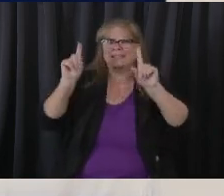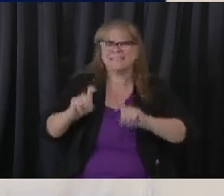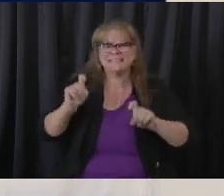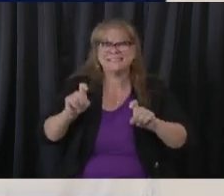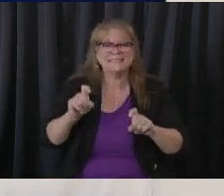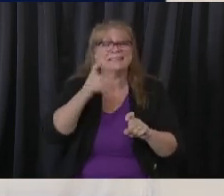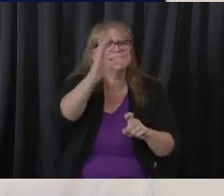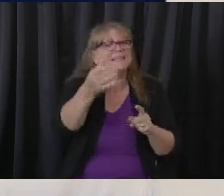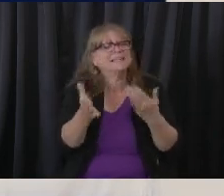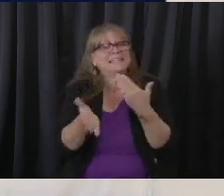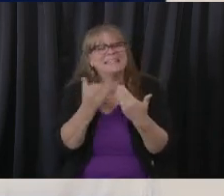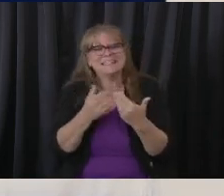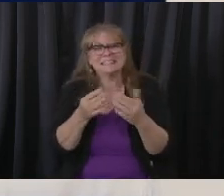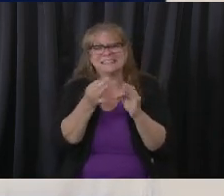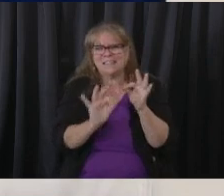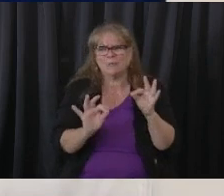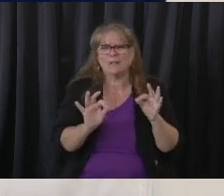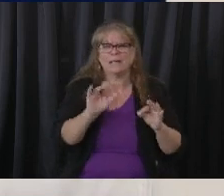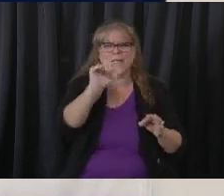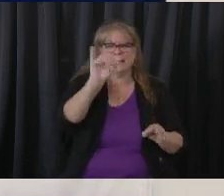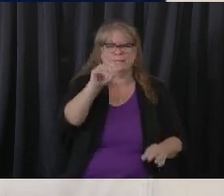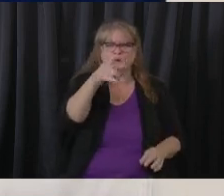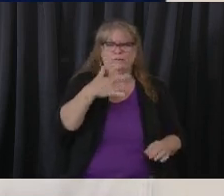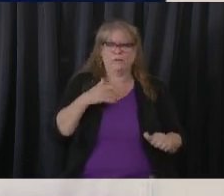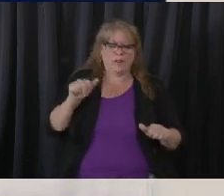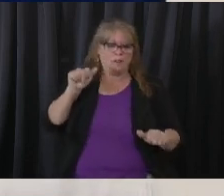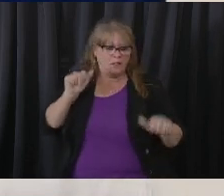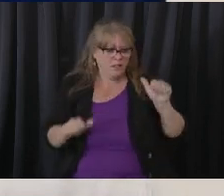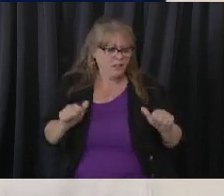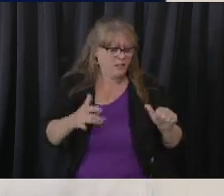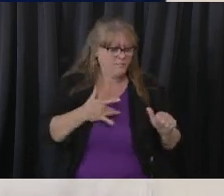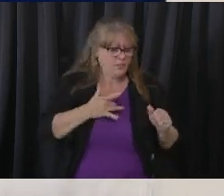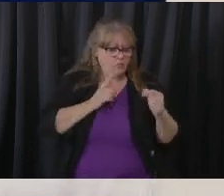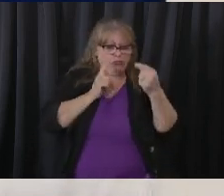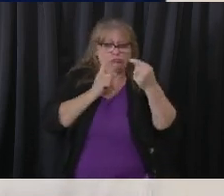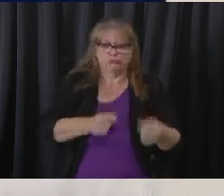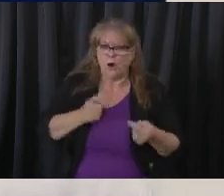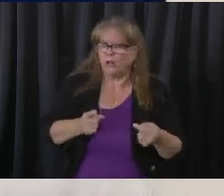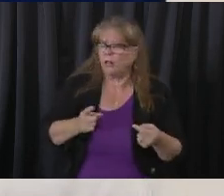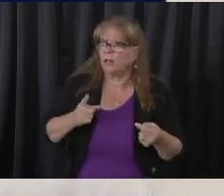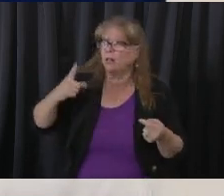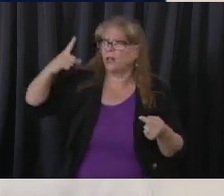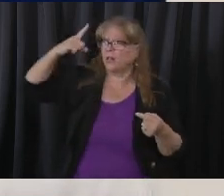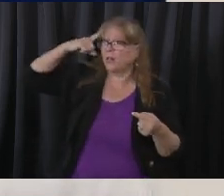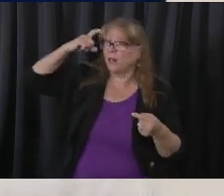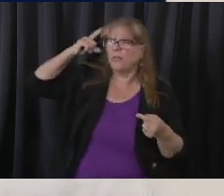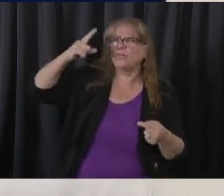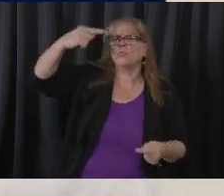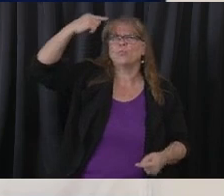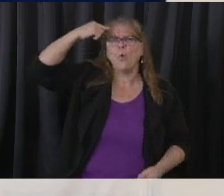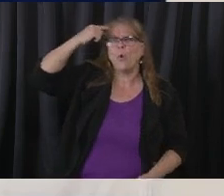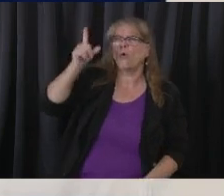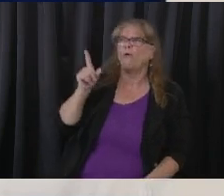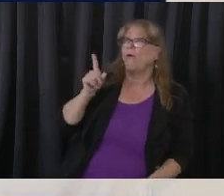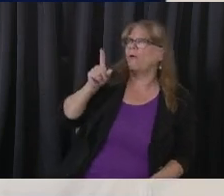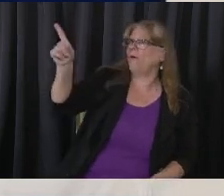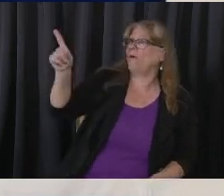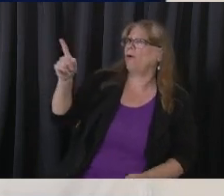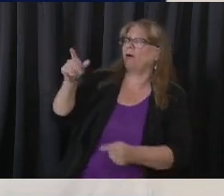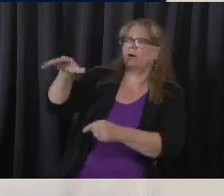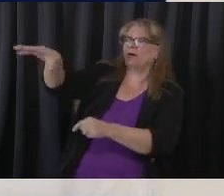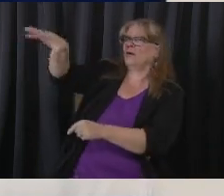fires, please, there's a good chance it is because of the fires, first of all, but please be sure, get tested, be safe. We're learning